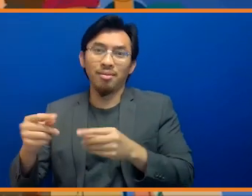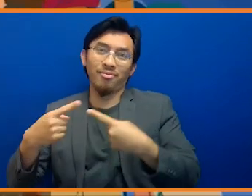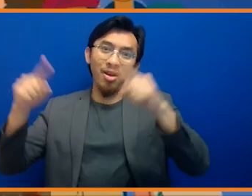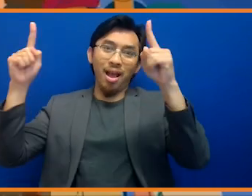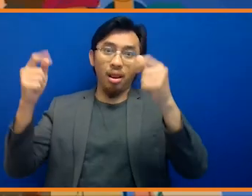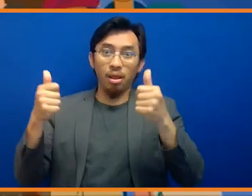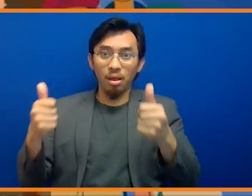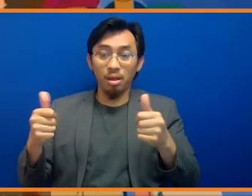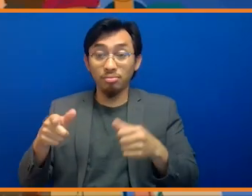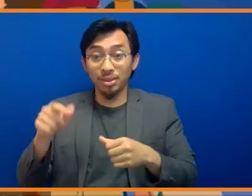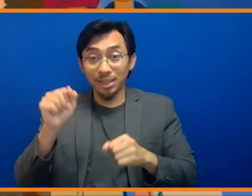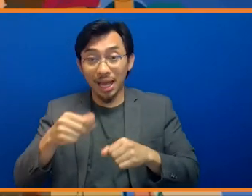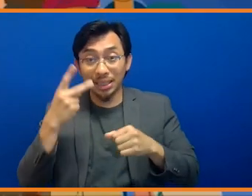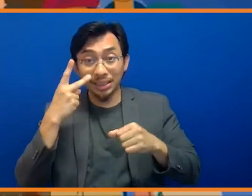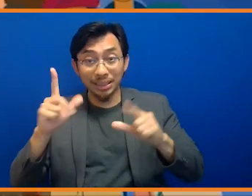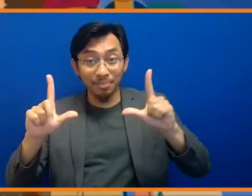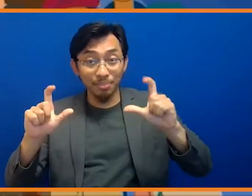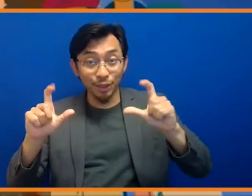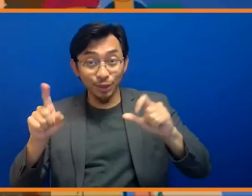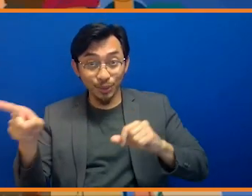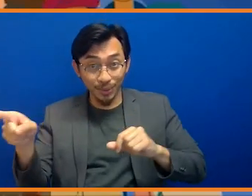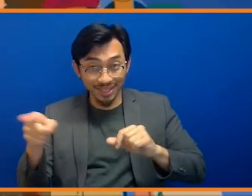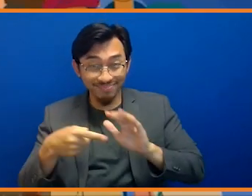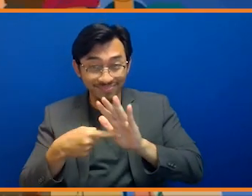see this picture, I think, from you,